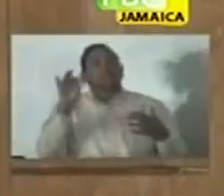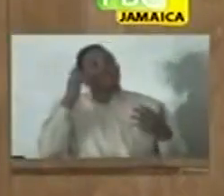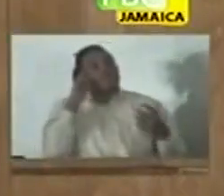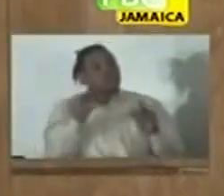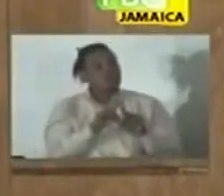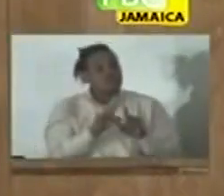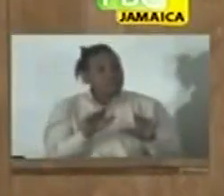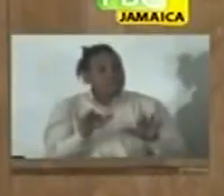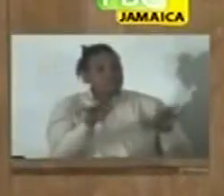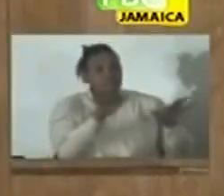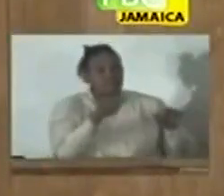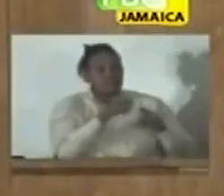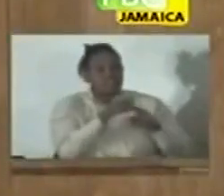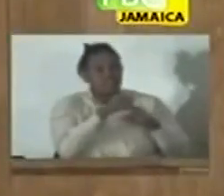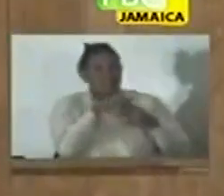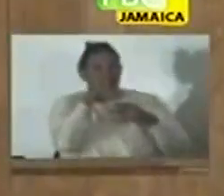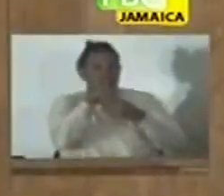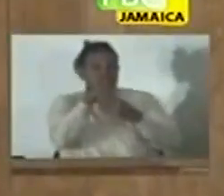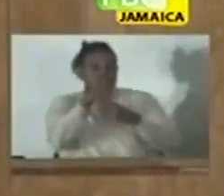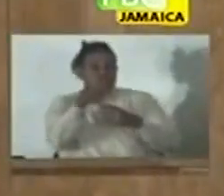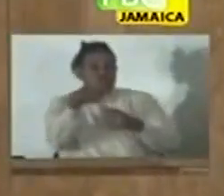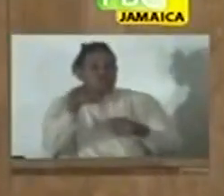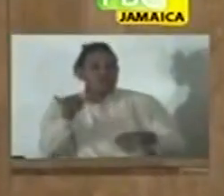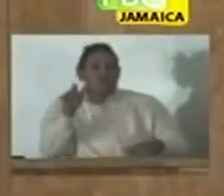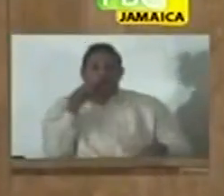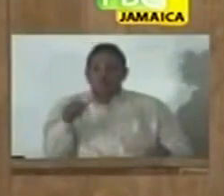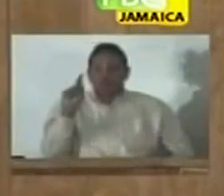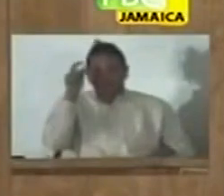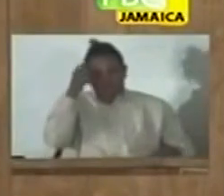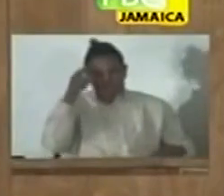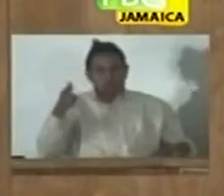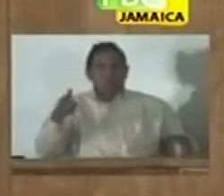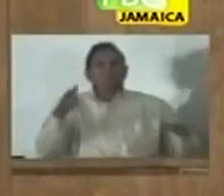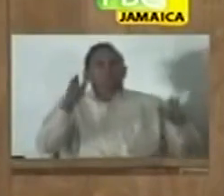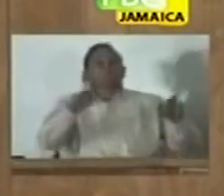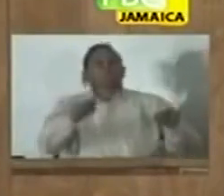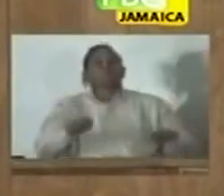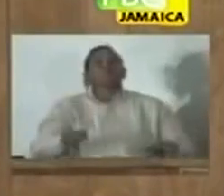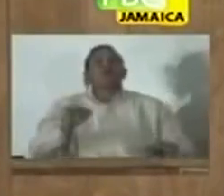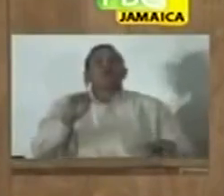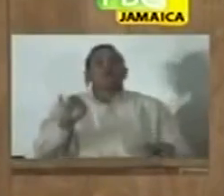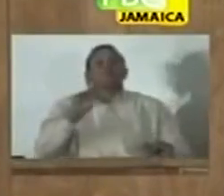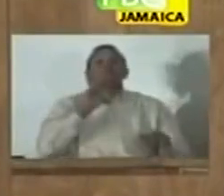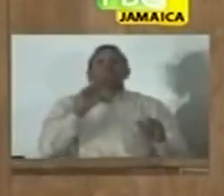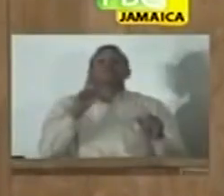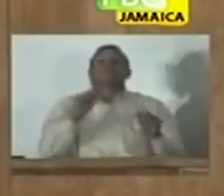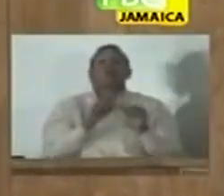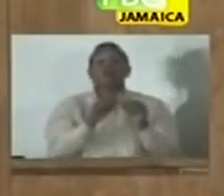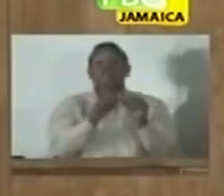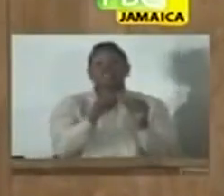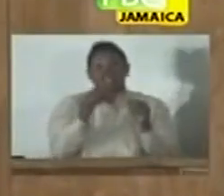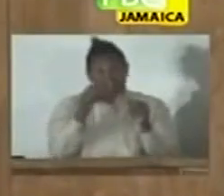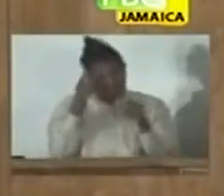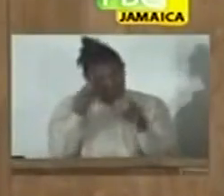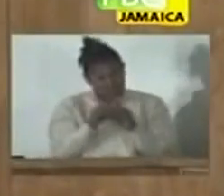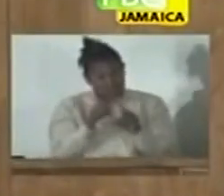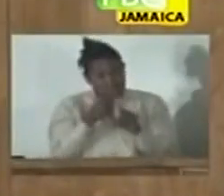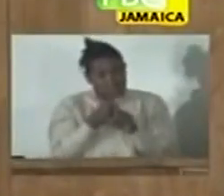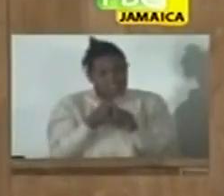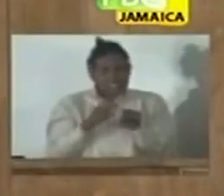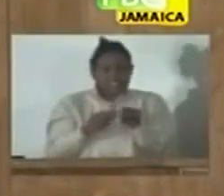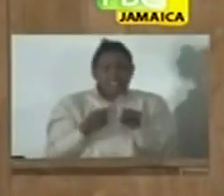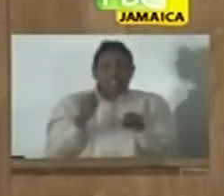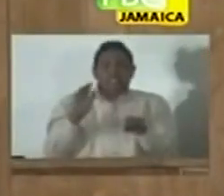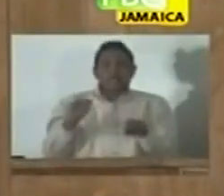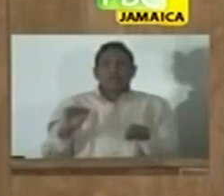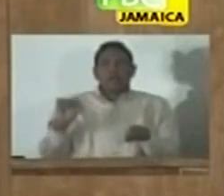agreement entered into by this government, a continuation of the agreement started by our